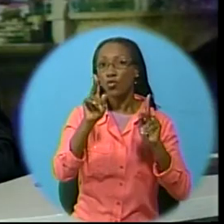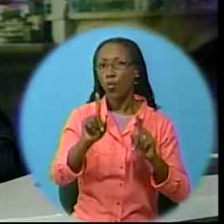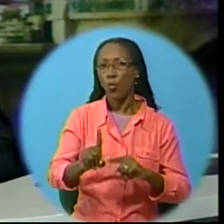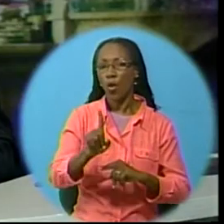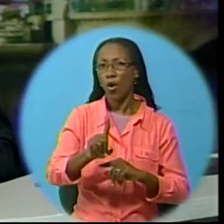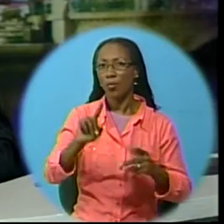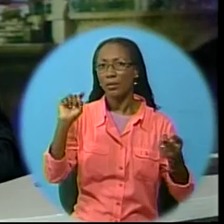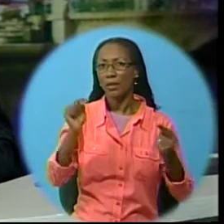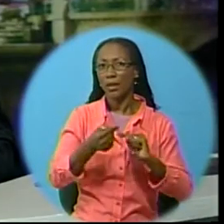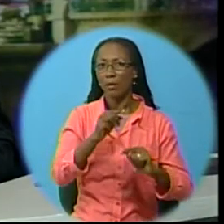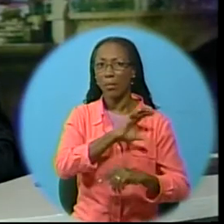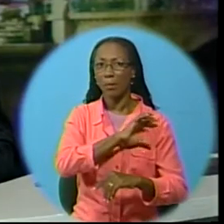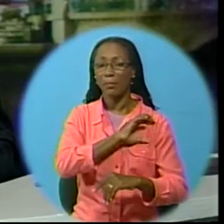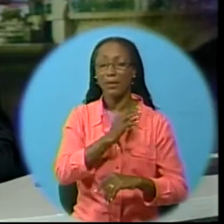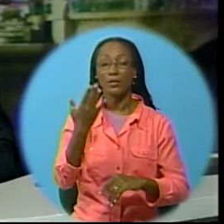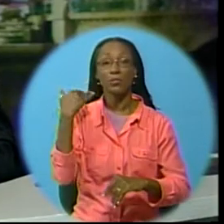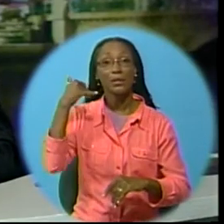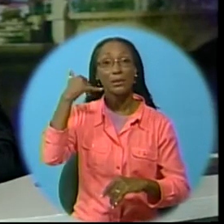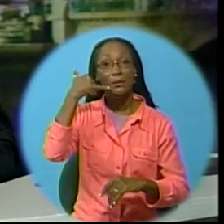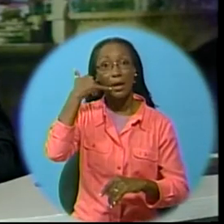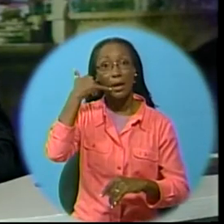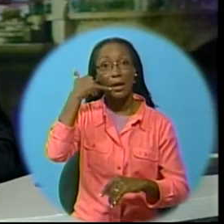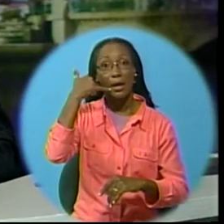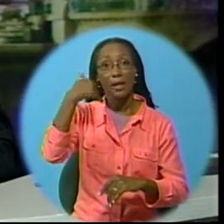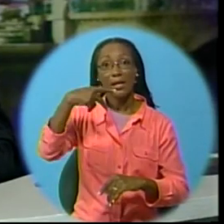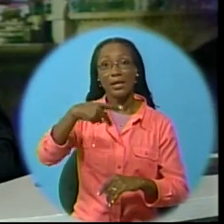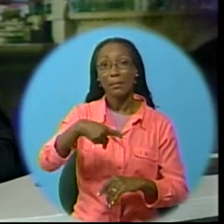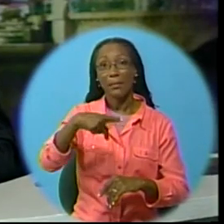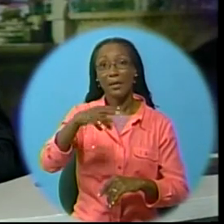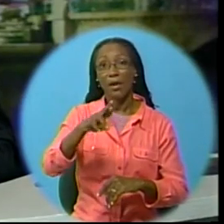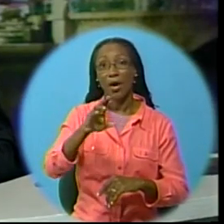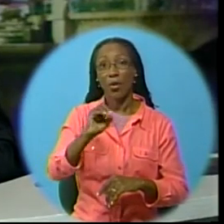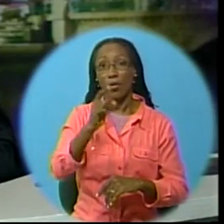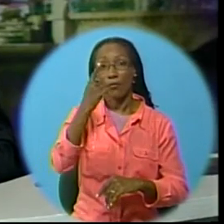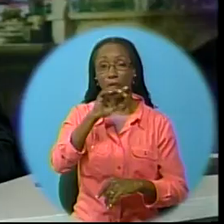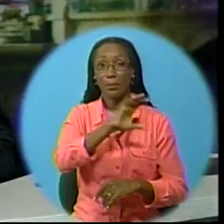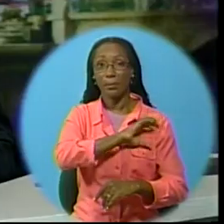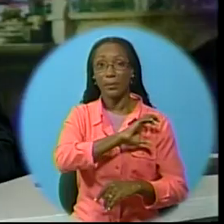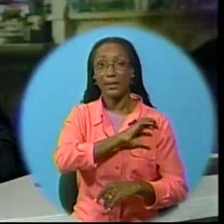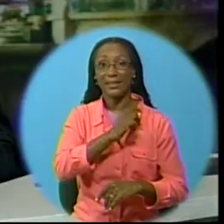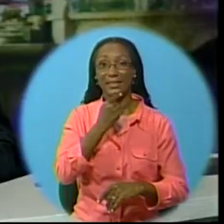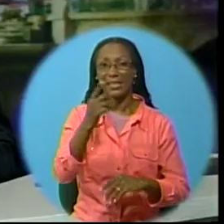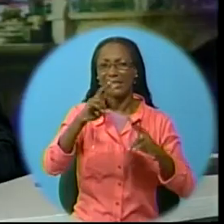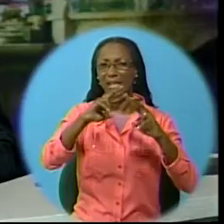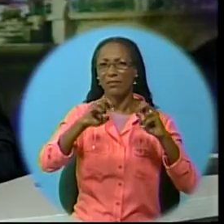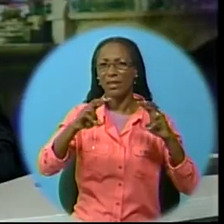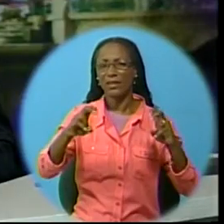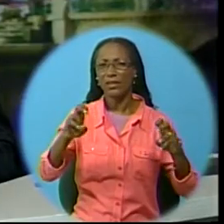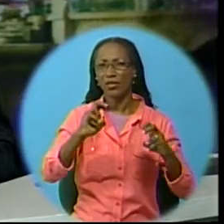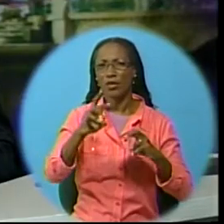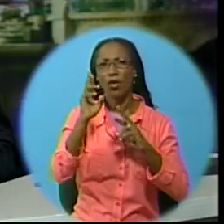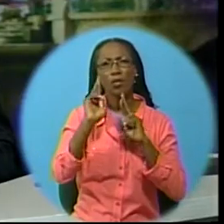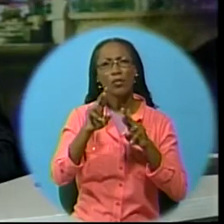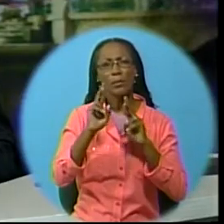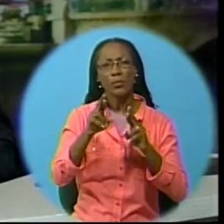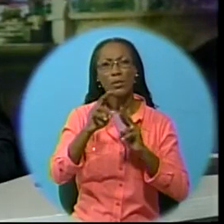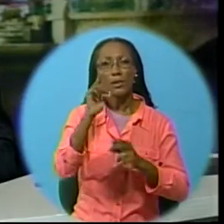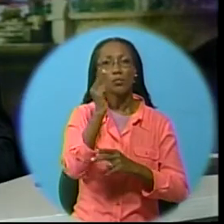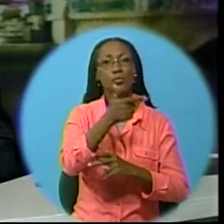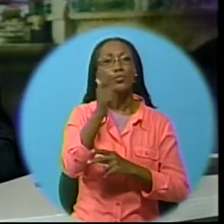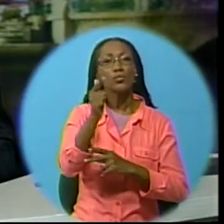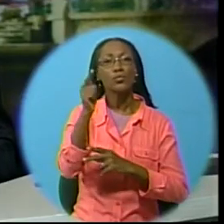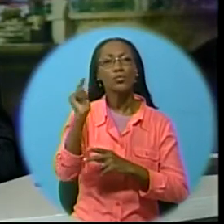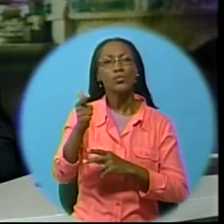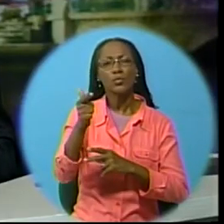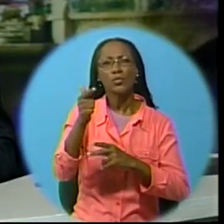and police were called to the scene. The police PRO said lawmen are also investigating reports of gunshots being fired in